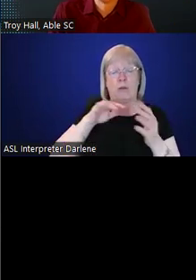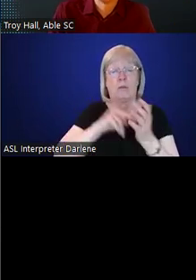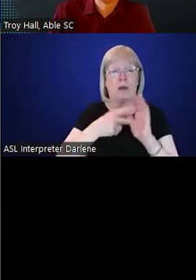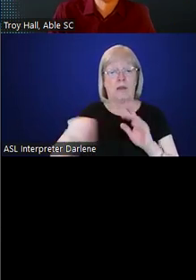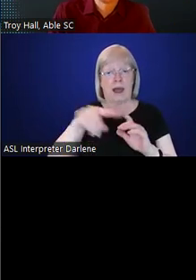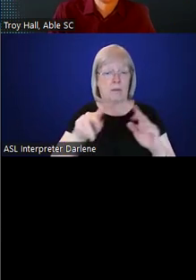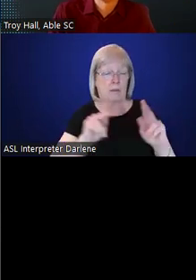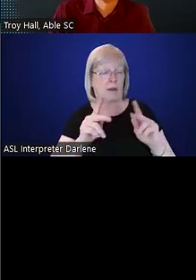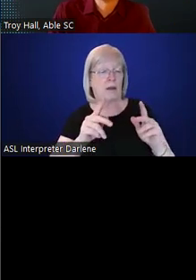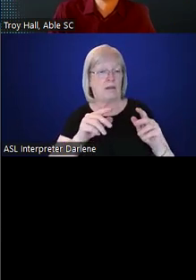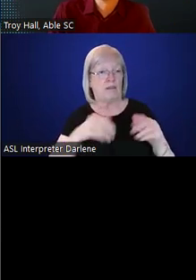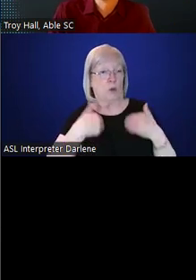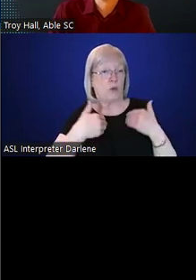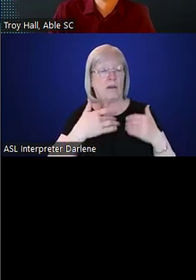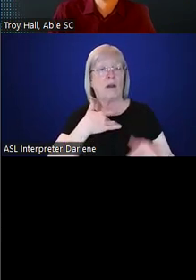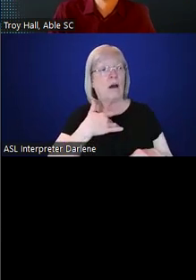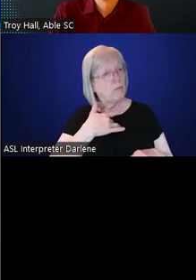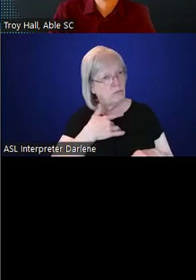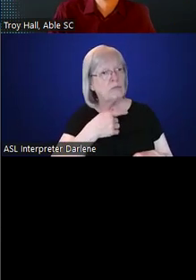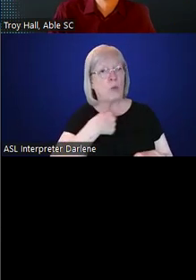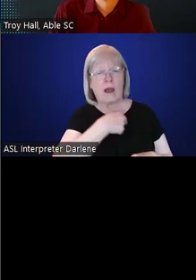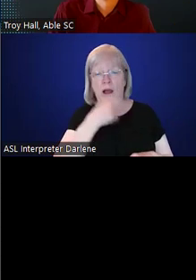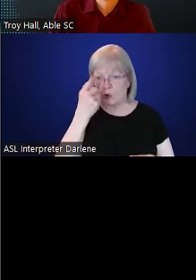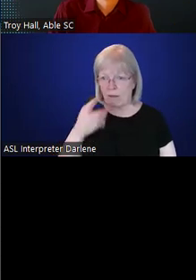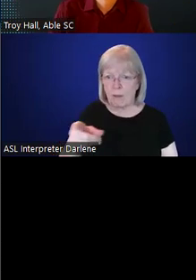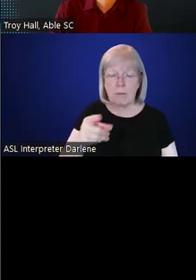respected, and empowered.